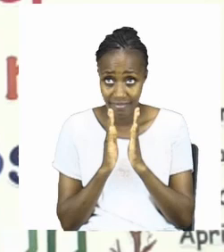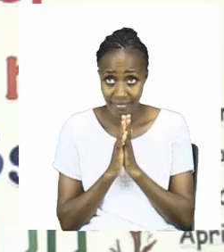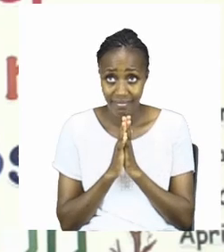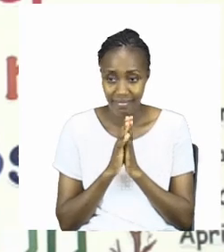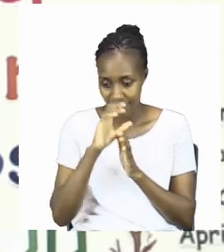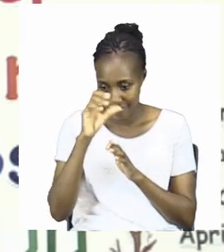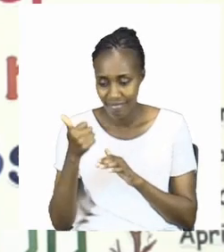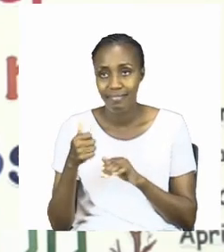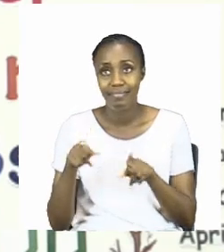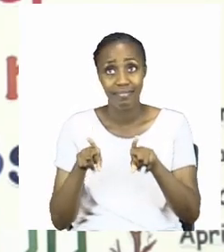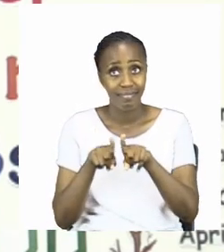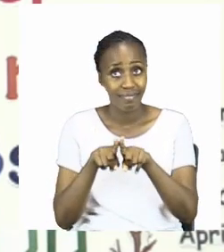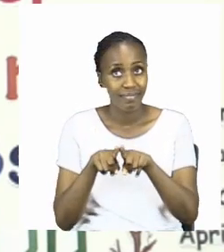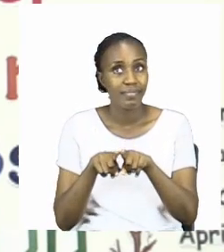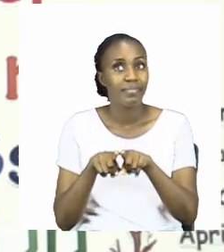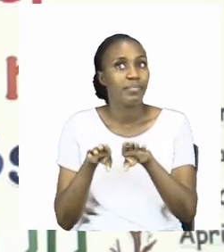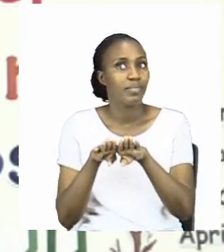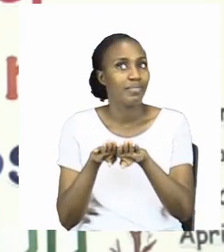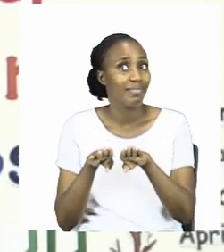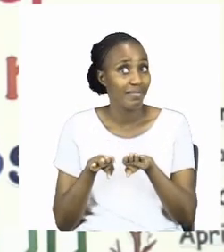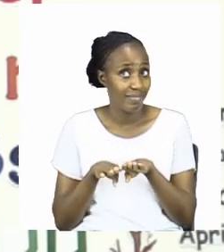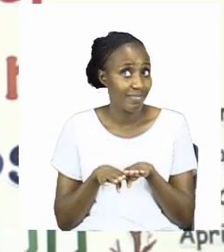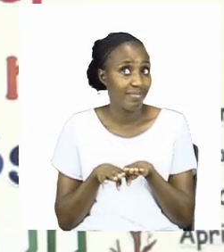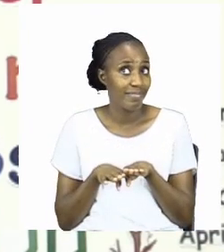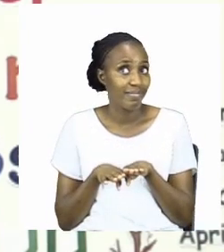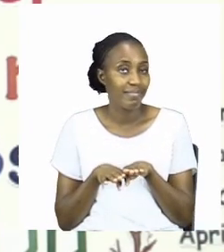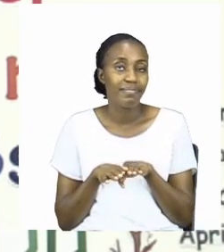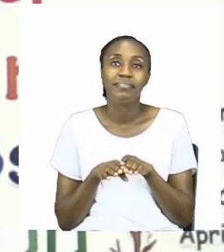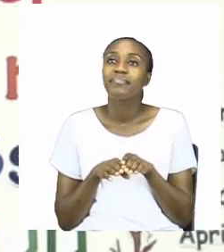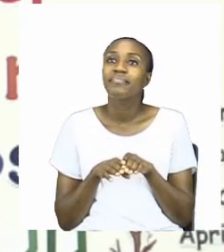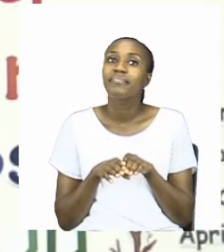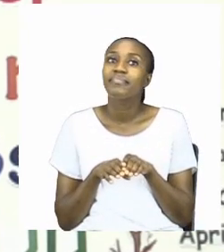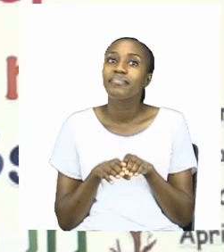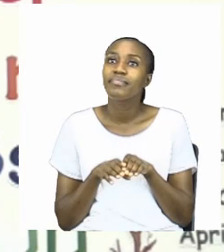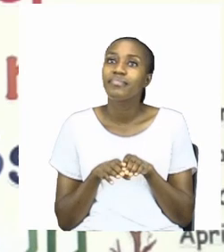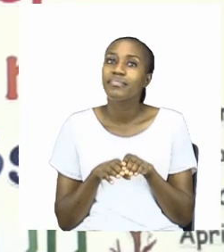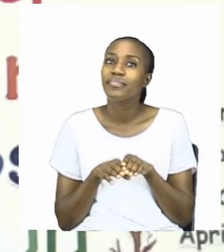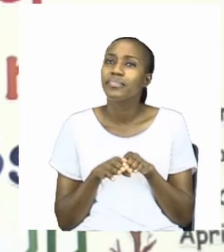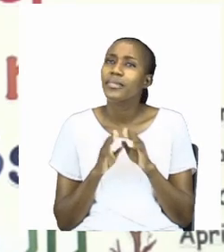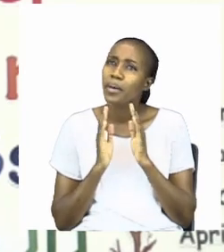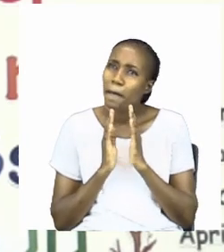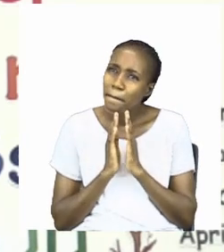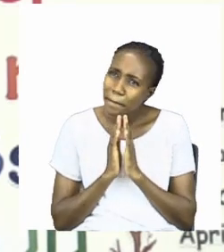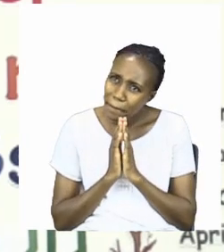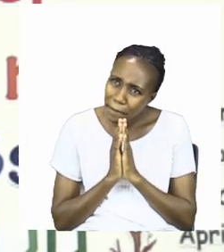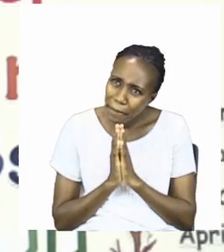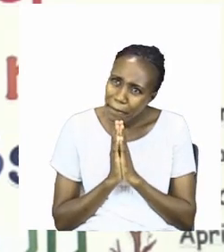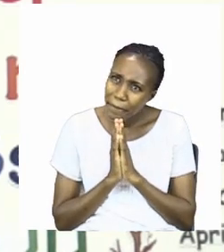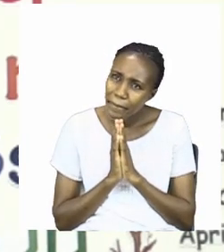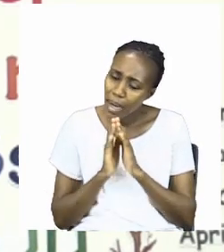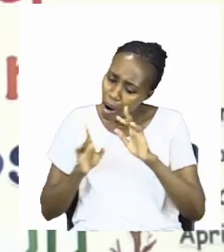that with all the other fruits there on page 28. But please everyone, make sure that you